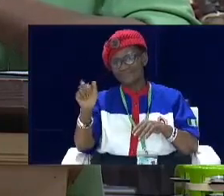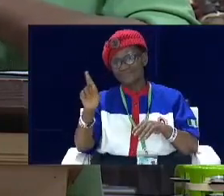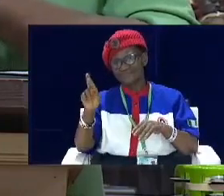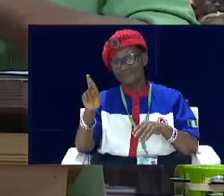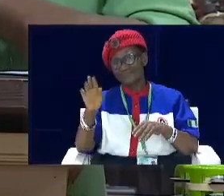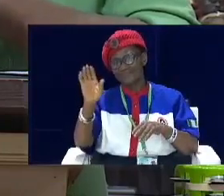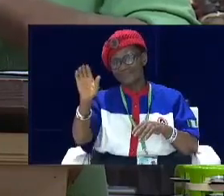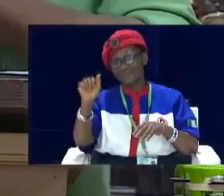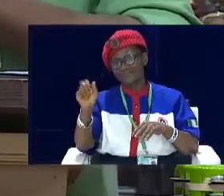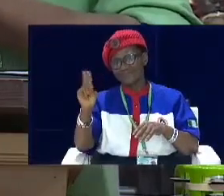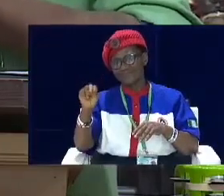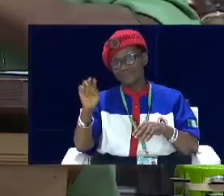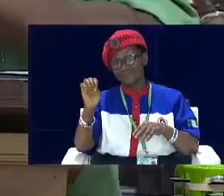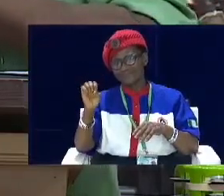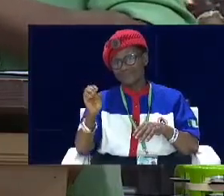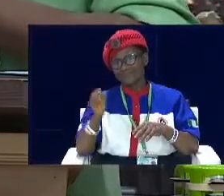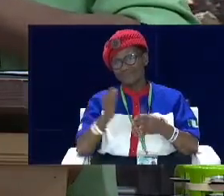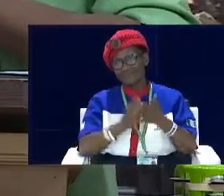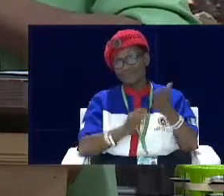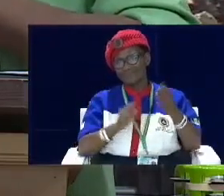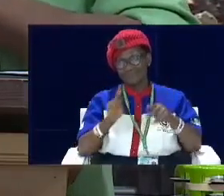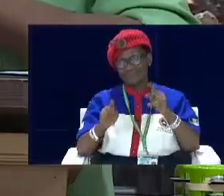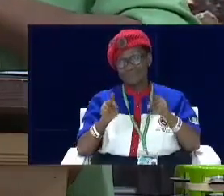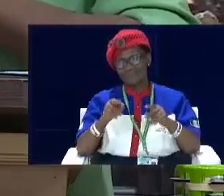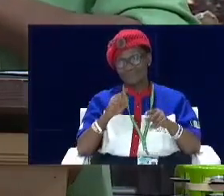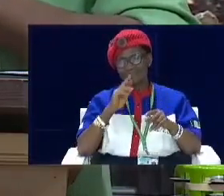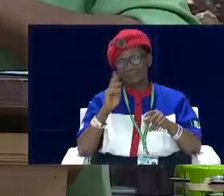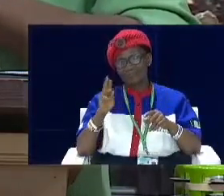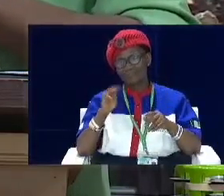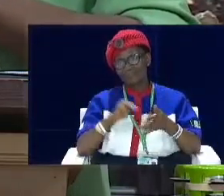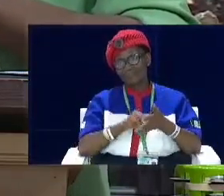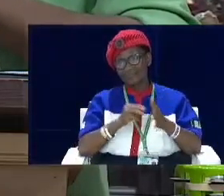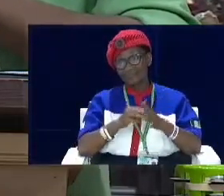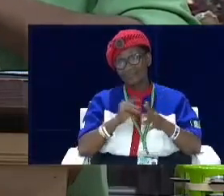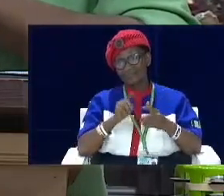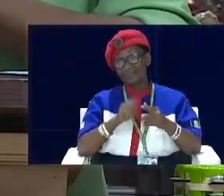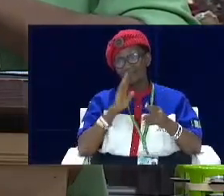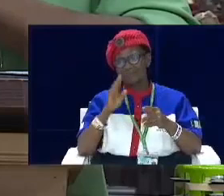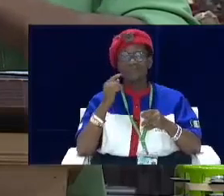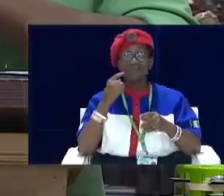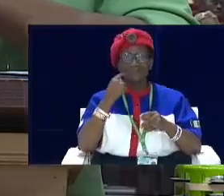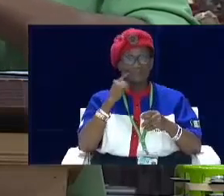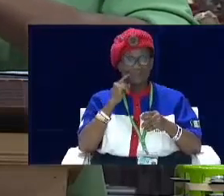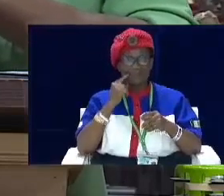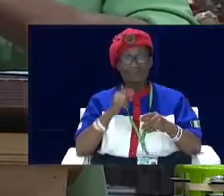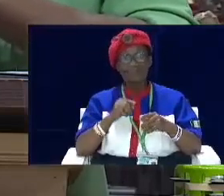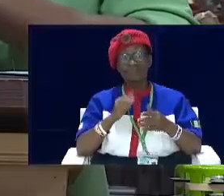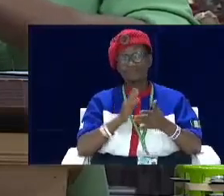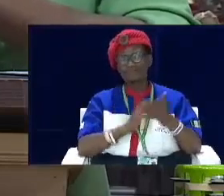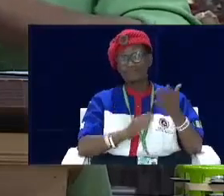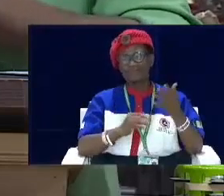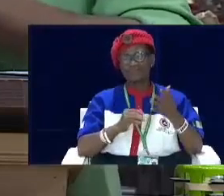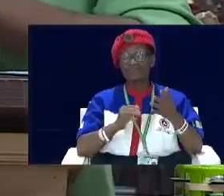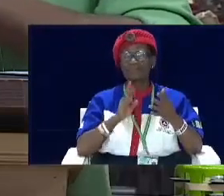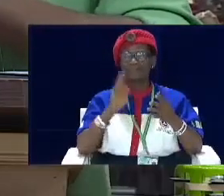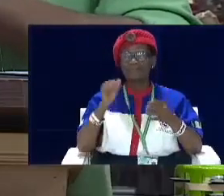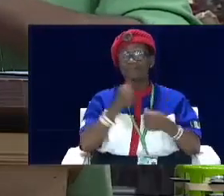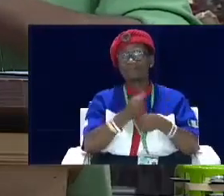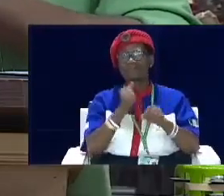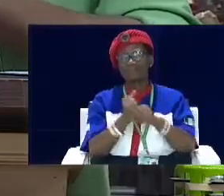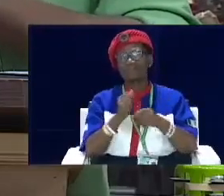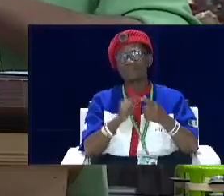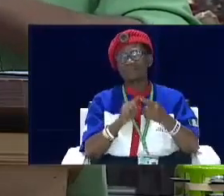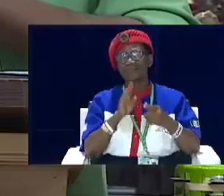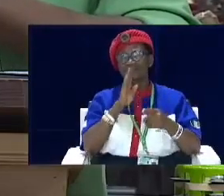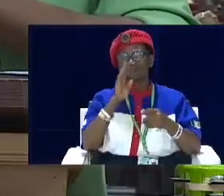Some people are made to be bitter. Àwọn kan bẹ tó jẹ́ pé ìkorò láyé wọn wà fún. Some are made to be sweet. Àwọn kan bẹ tó